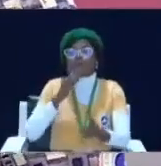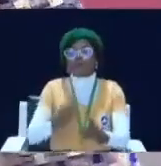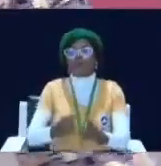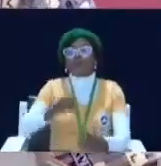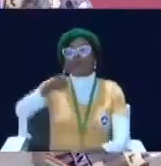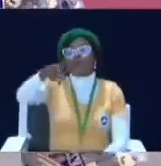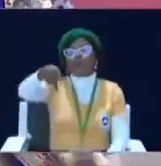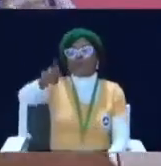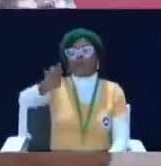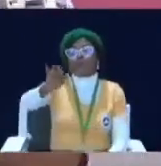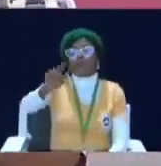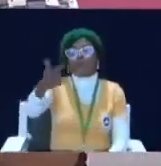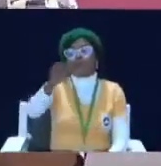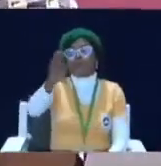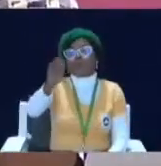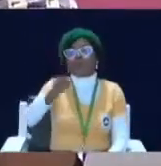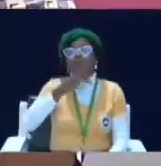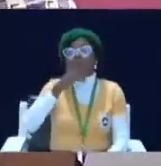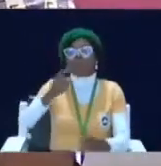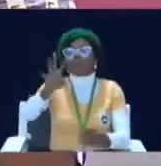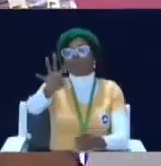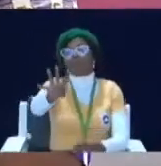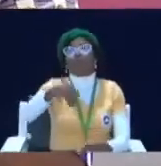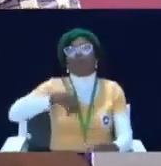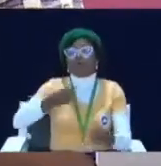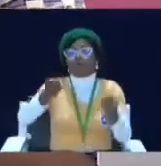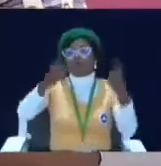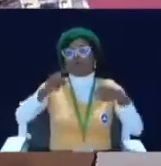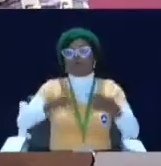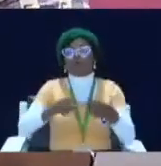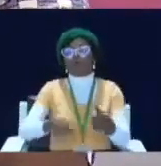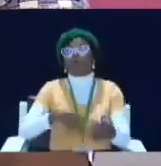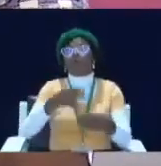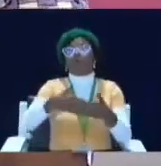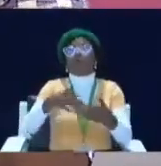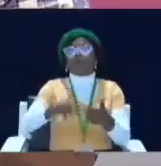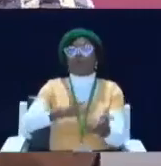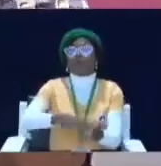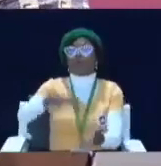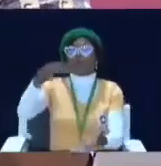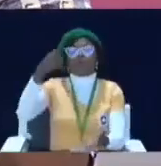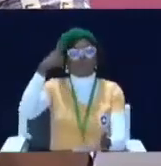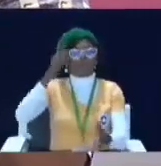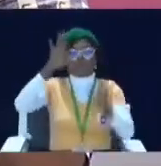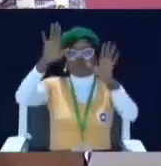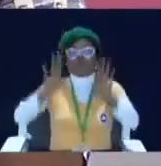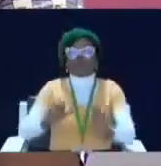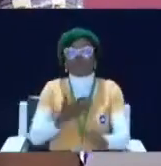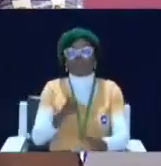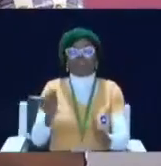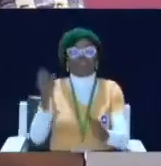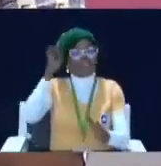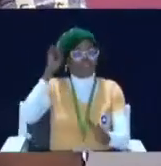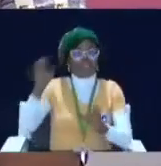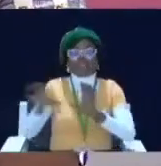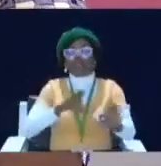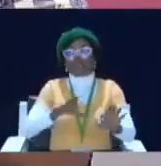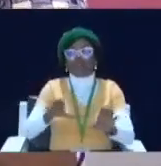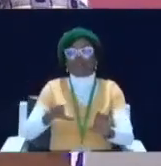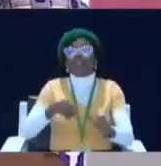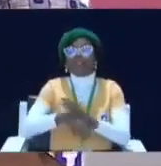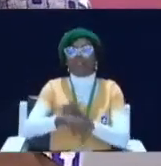the salvation of our souls. We've come to return all the glory back to God for the marvelous thing he has done.